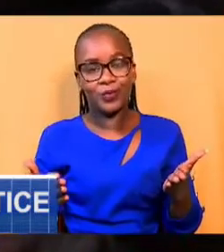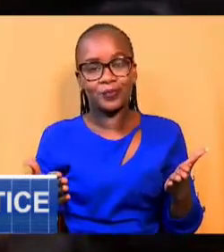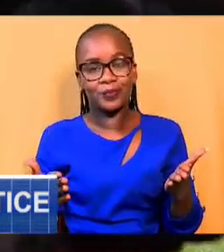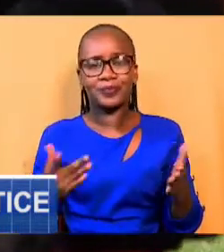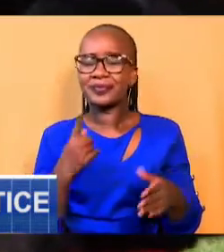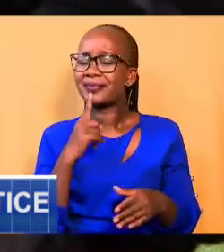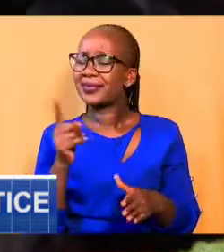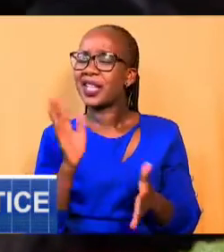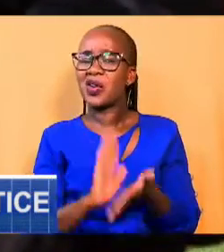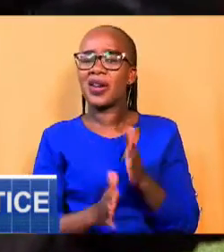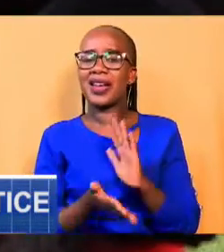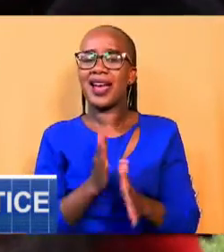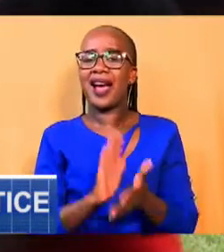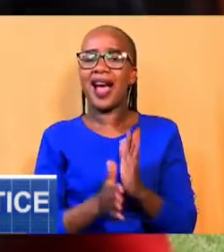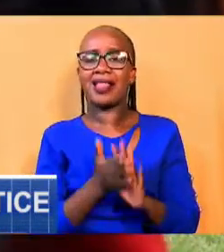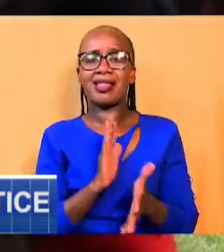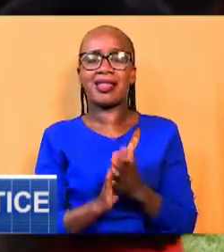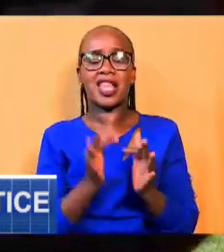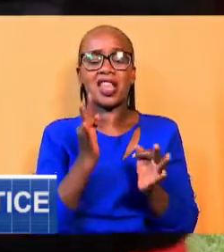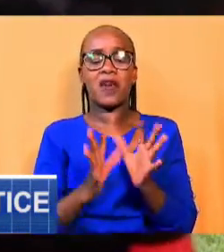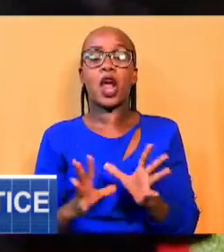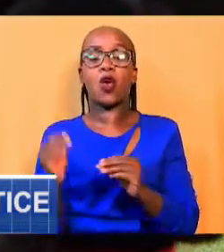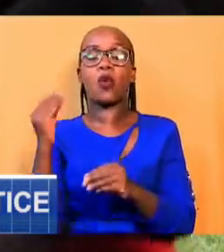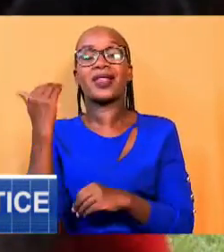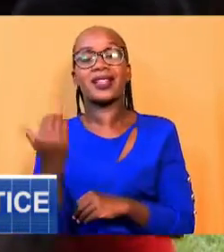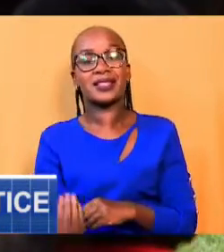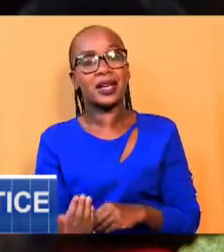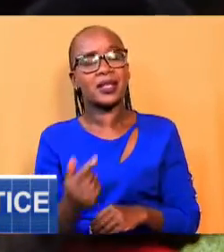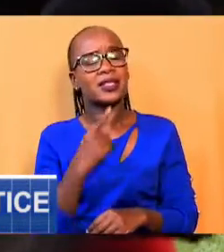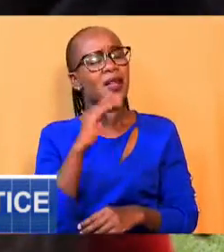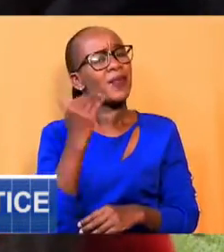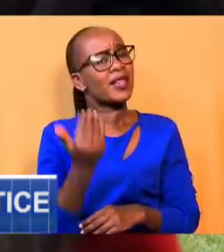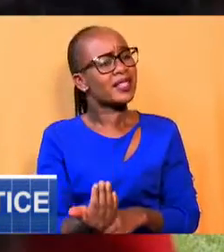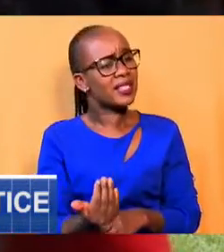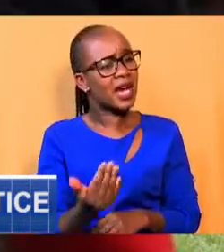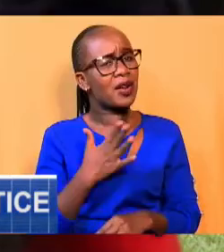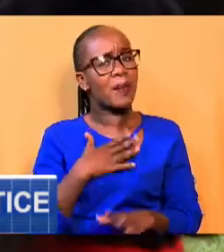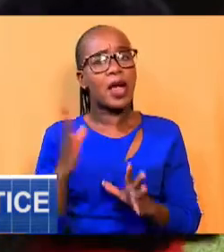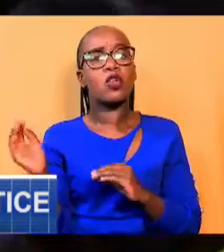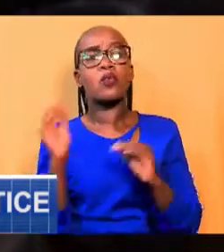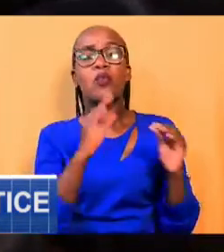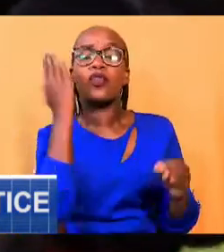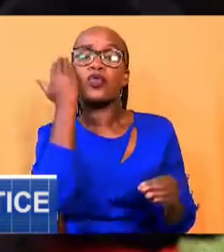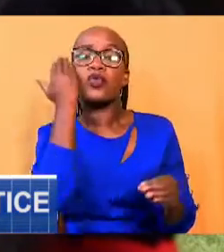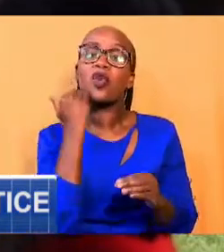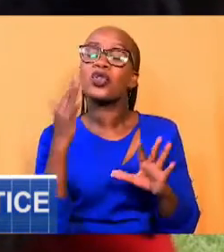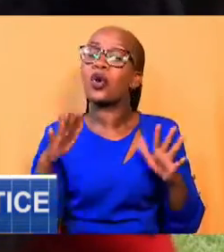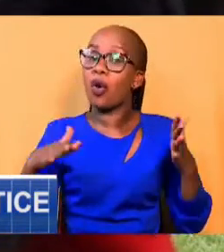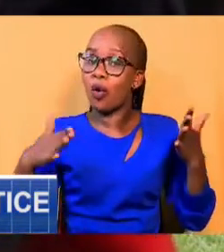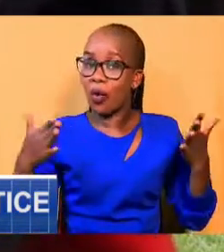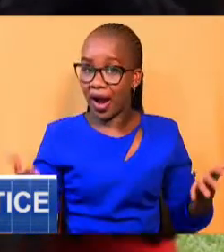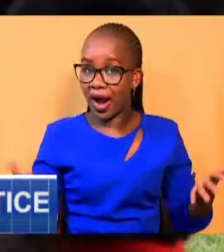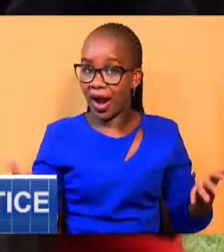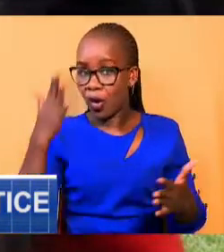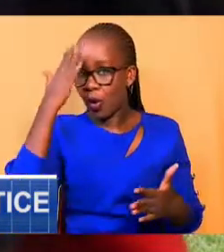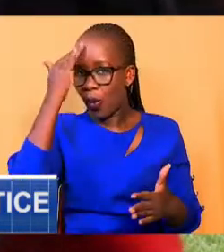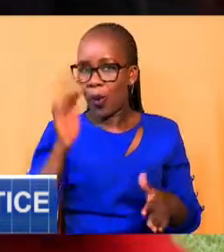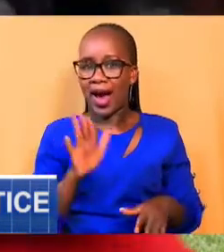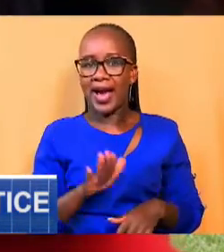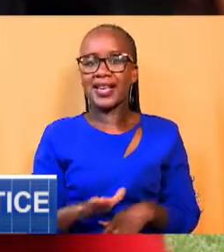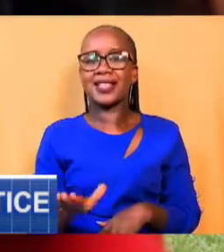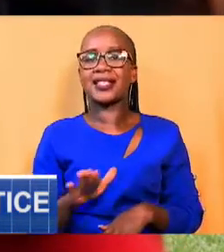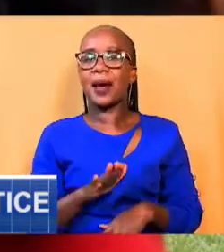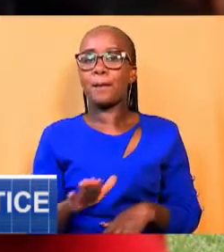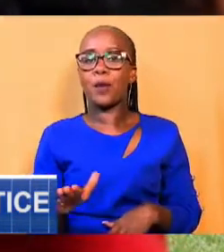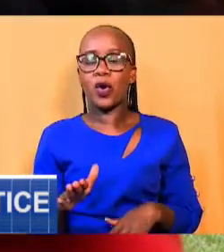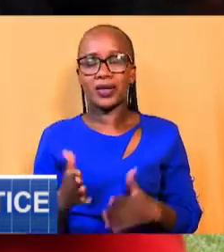Hawakuniambia anything, ama naenda na mtoto, nikamuuliza na mtoto wangu anapelekwa kwa koti ama ni aje. Sasa sababu ni